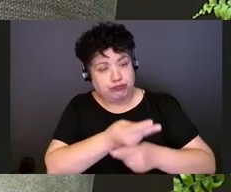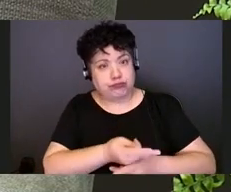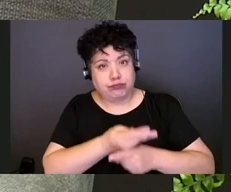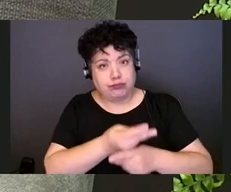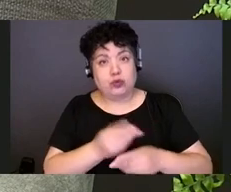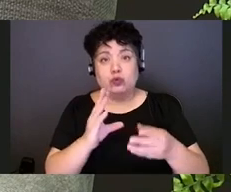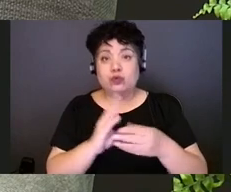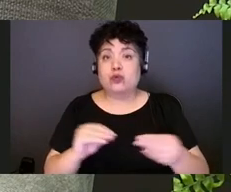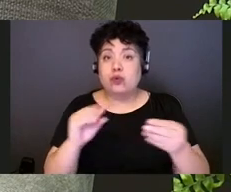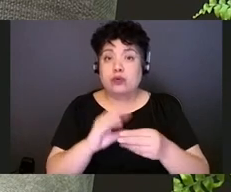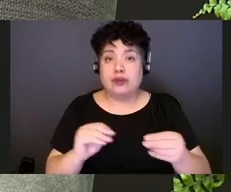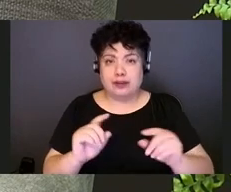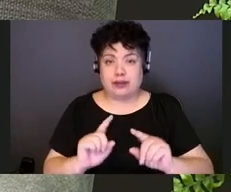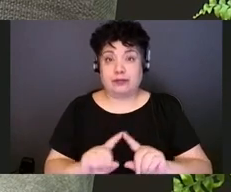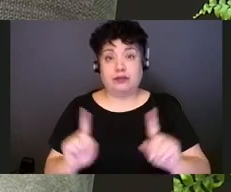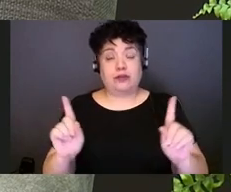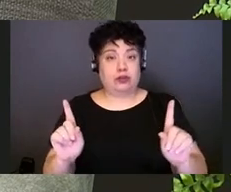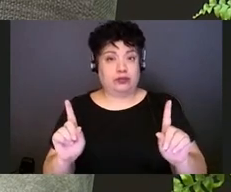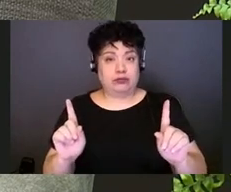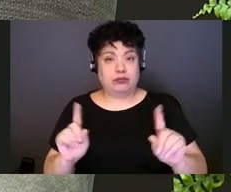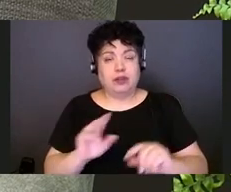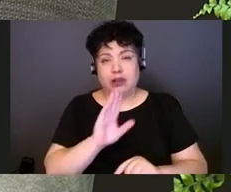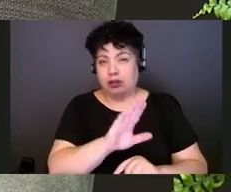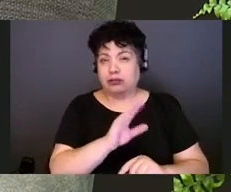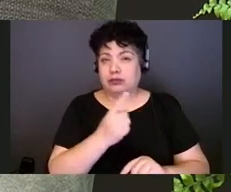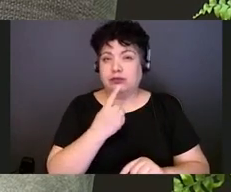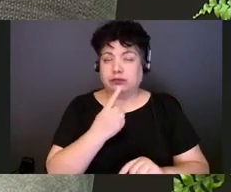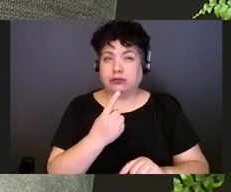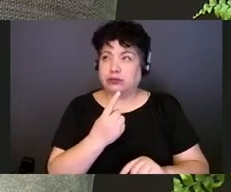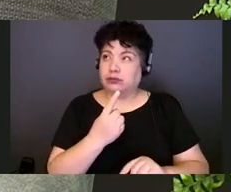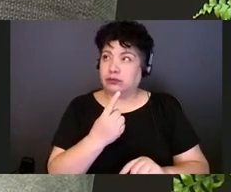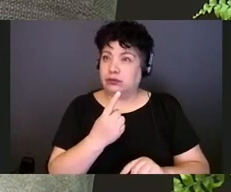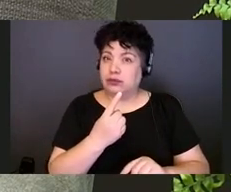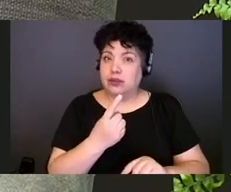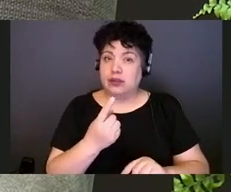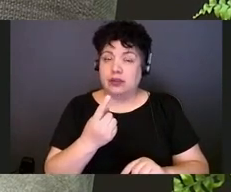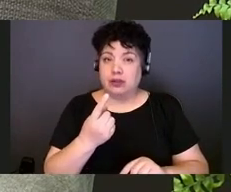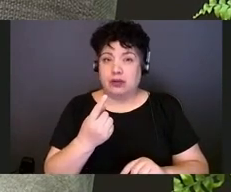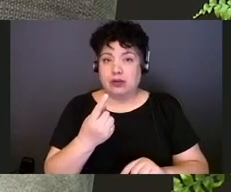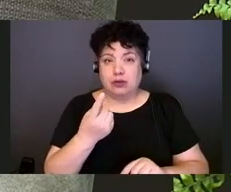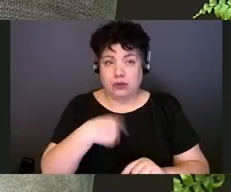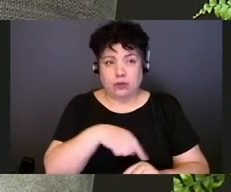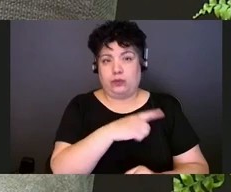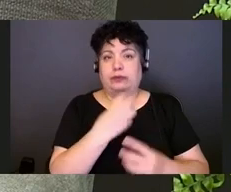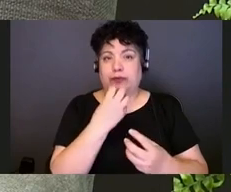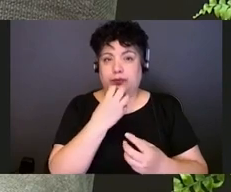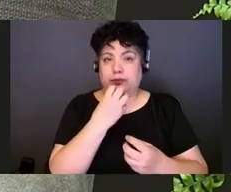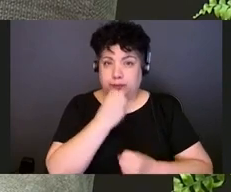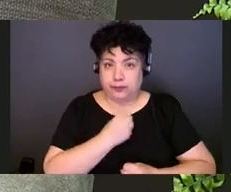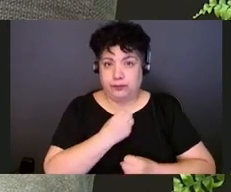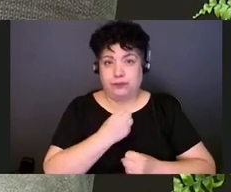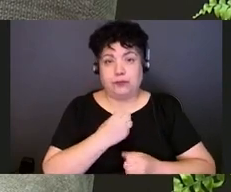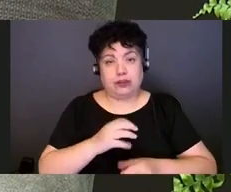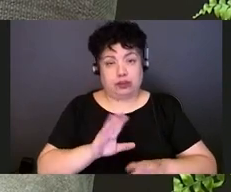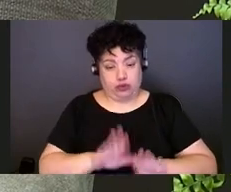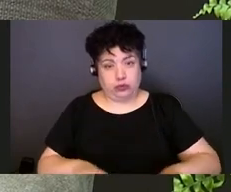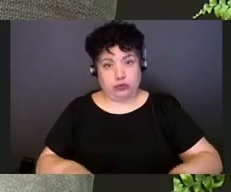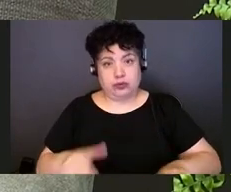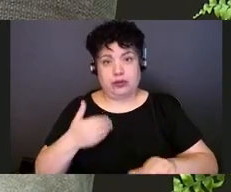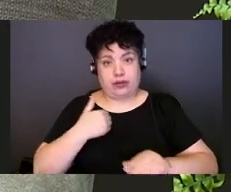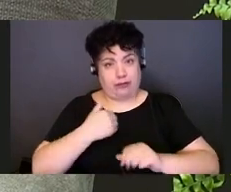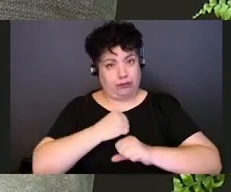said just about a third of the way through, that we always want to make sure that the children are protected.